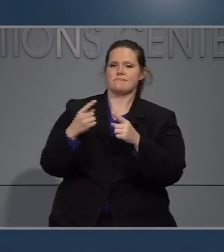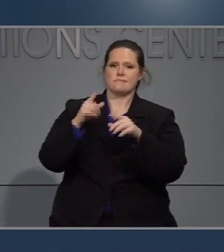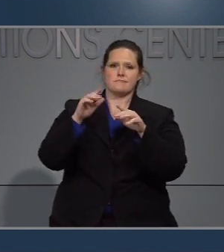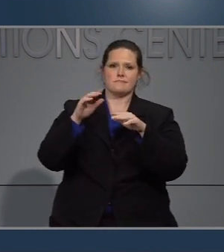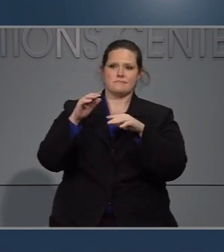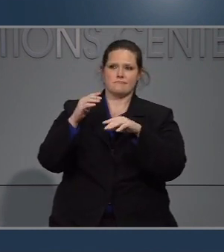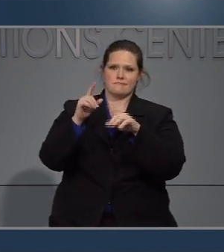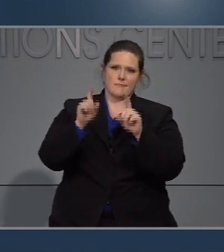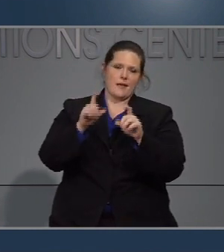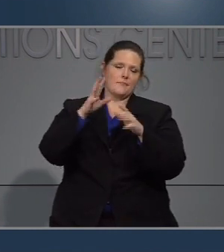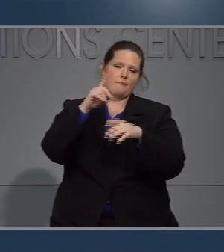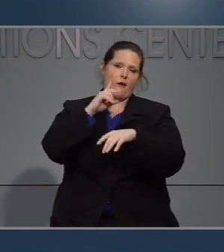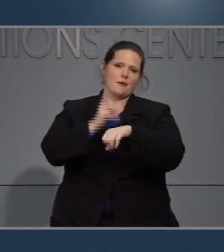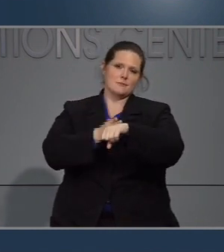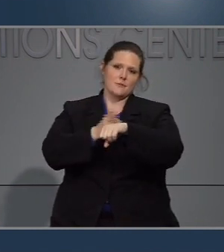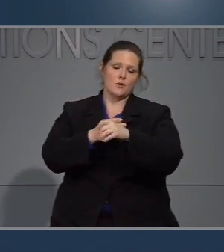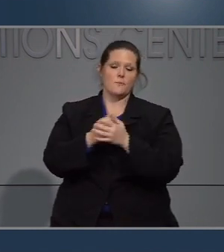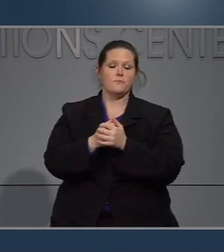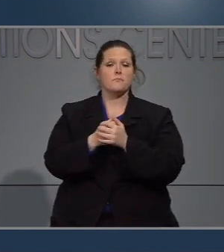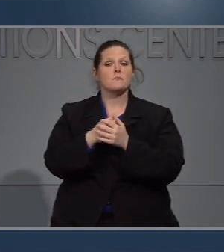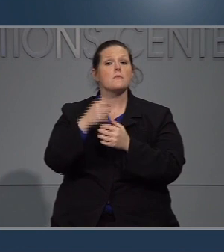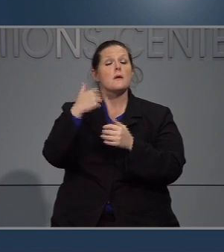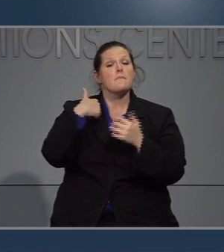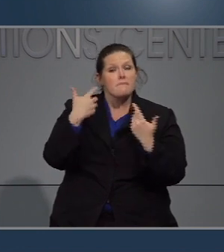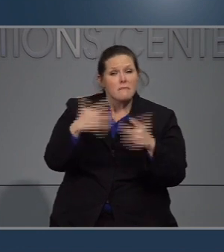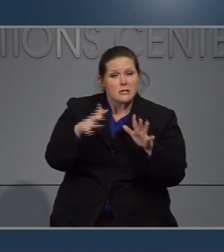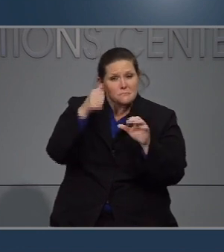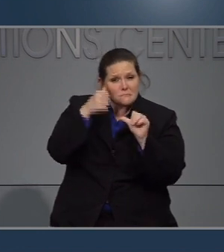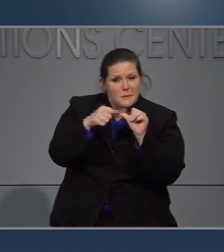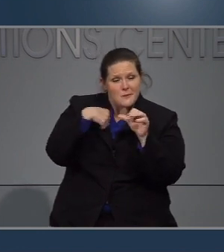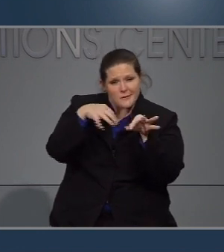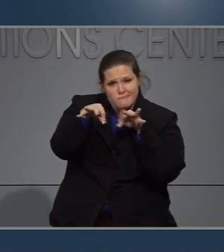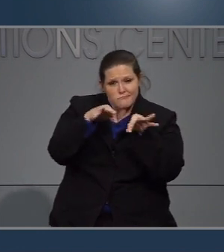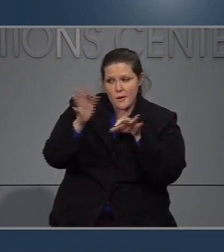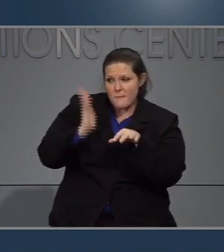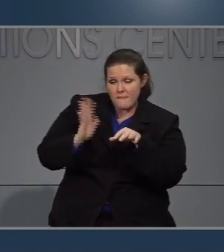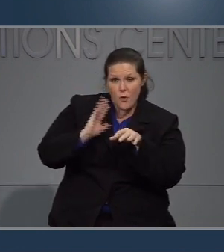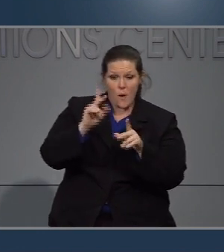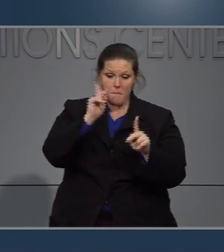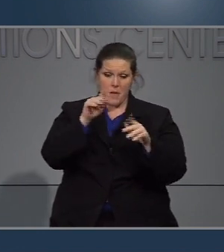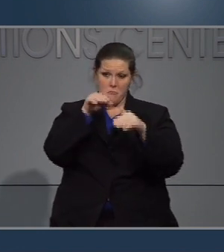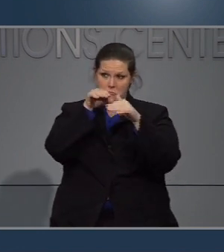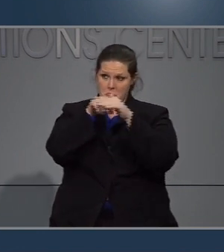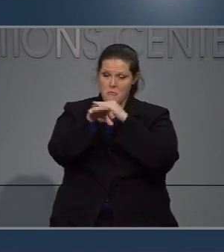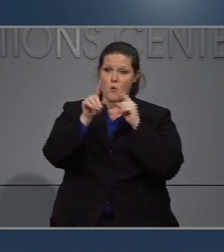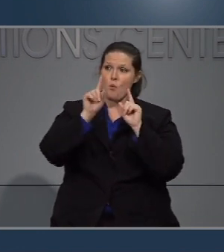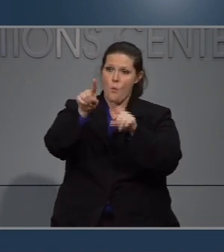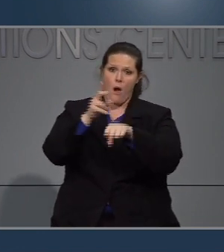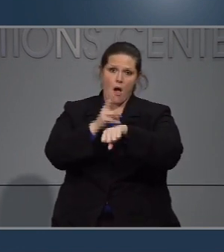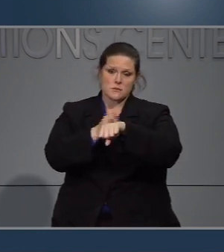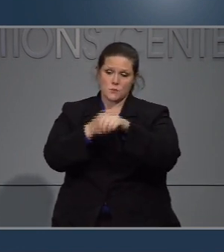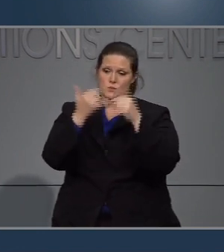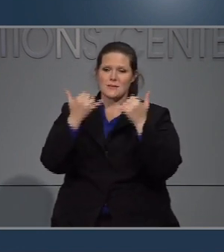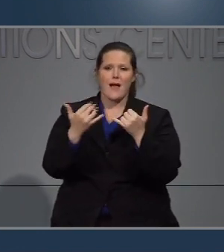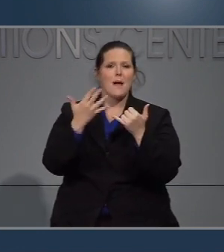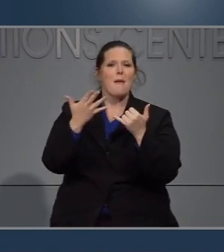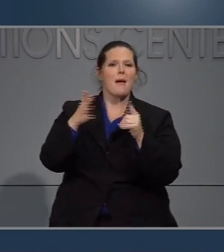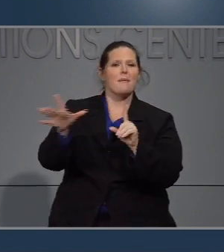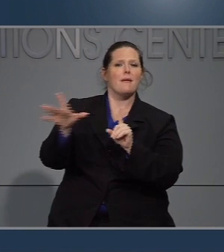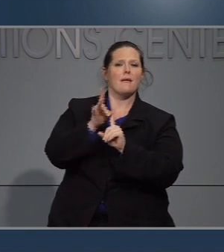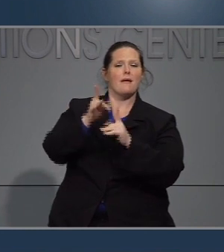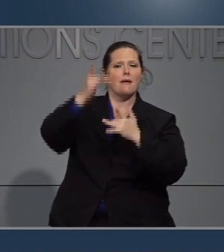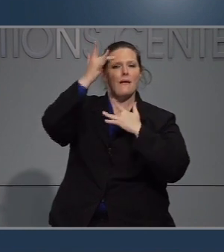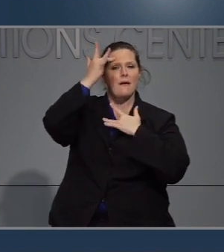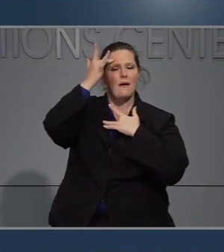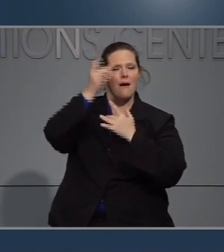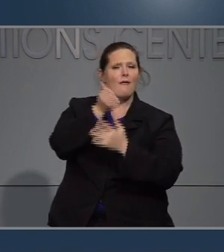going into the hospital today were likely infected days or weeks ago. That's why we call this a